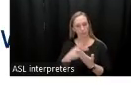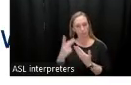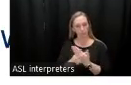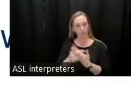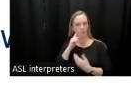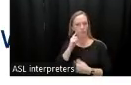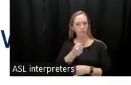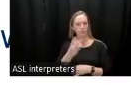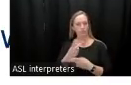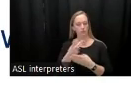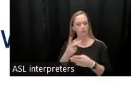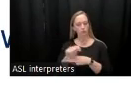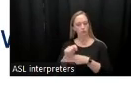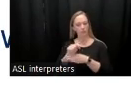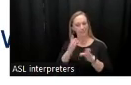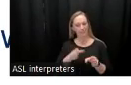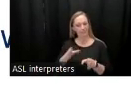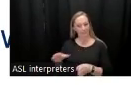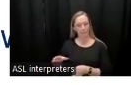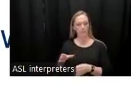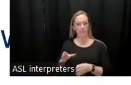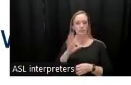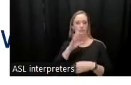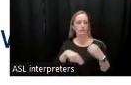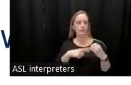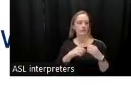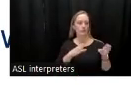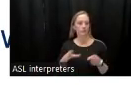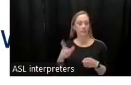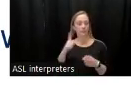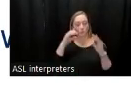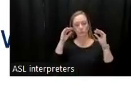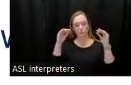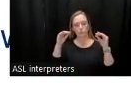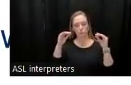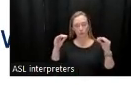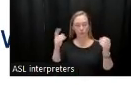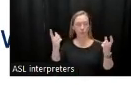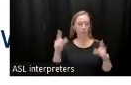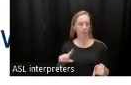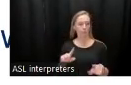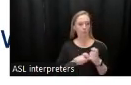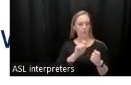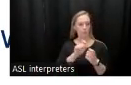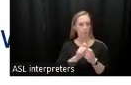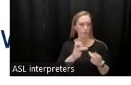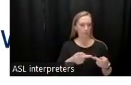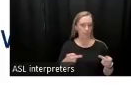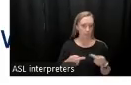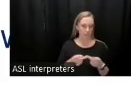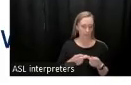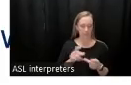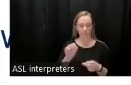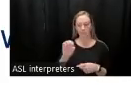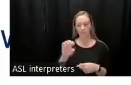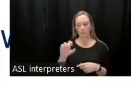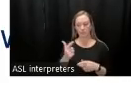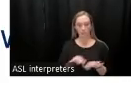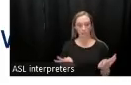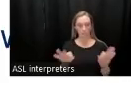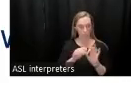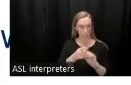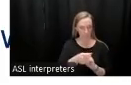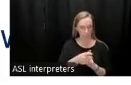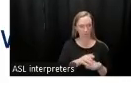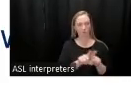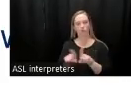talk about your plans for instruction, they're being instructed in a certain place, so setting matters there. Also letters of support,